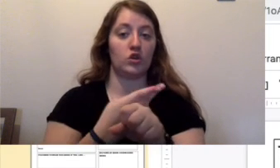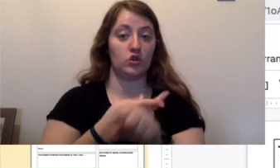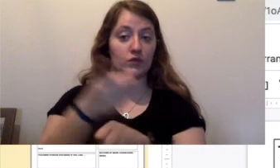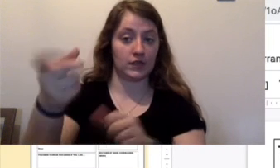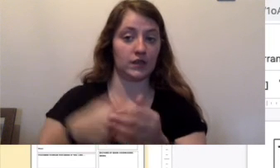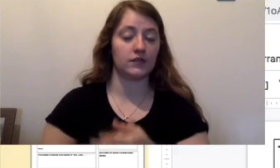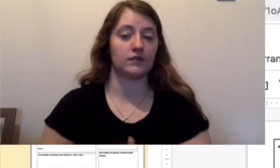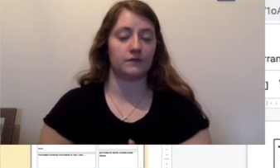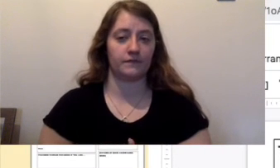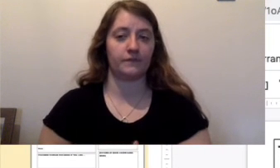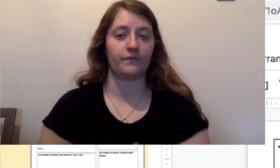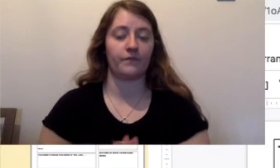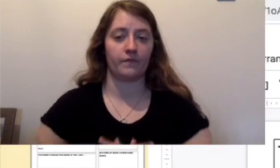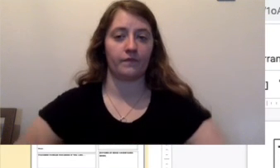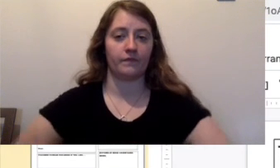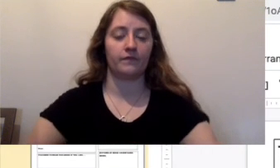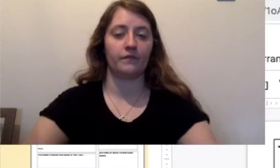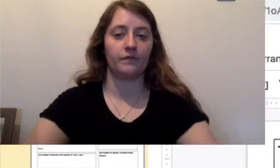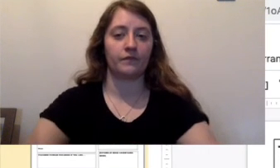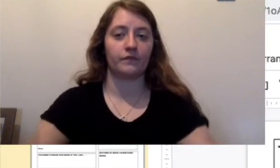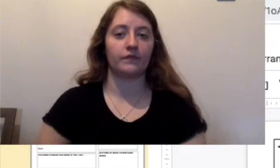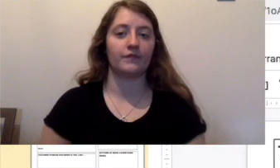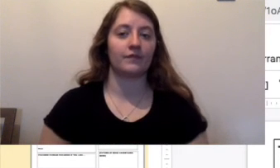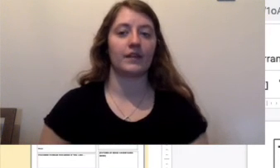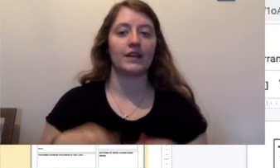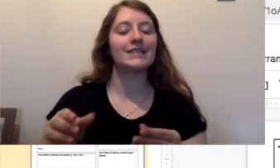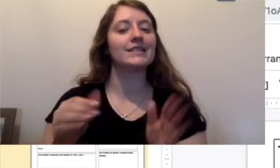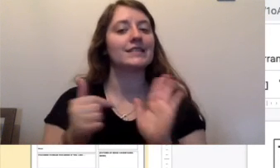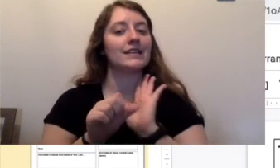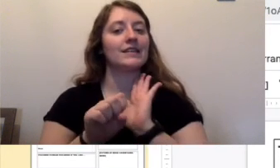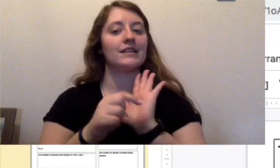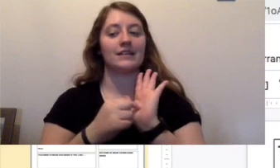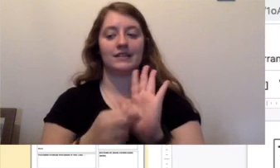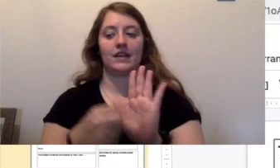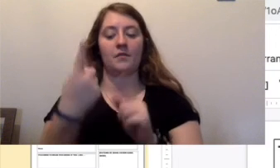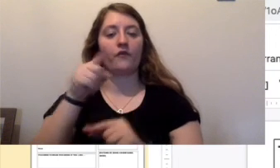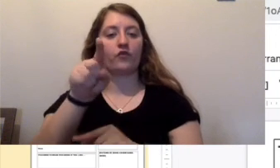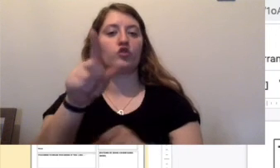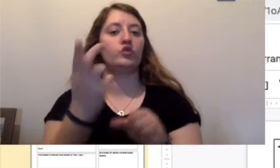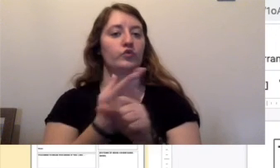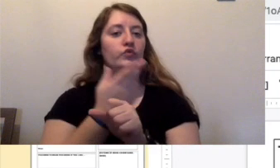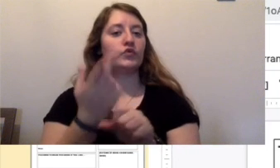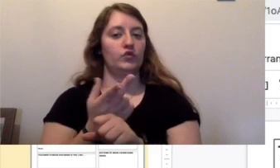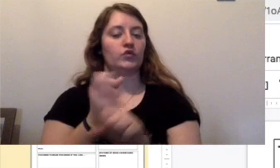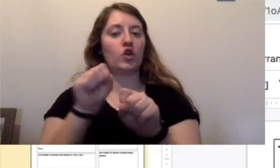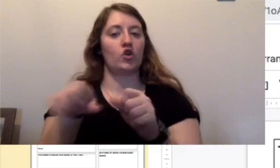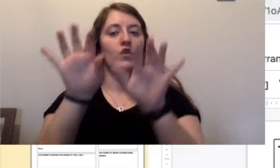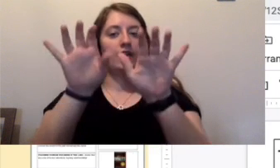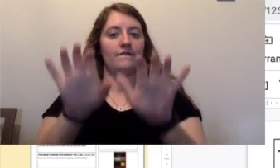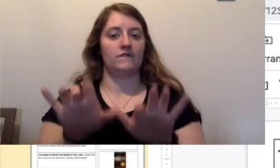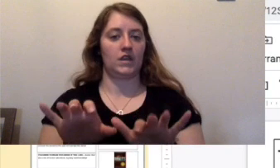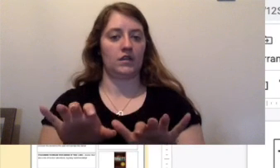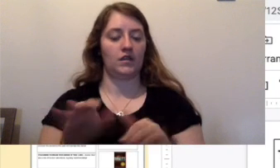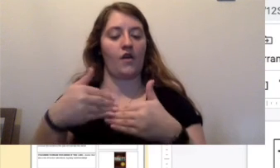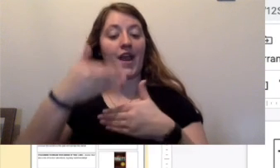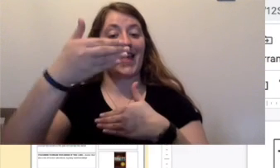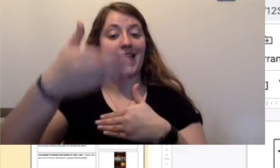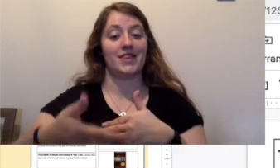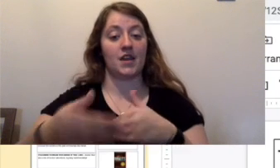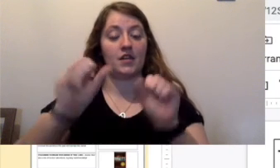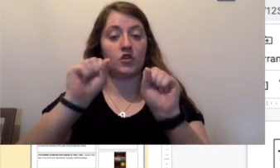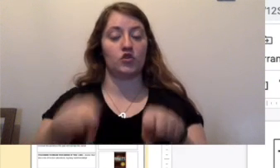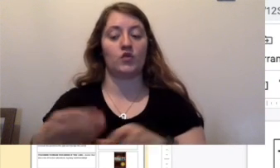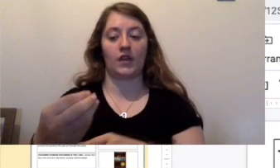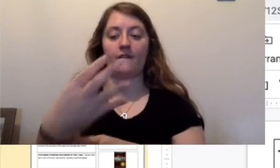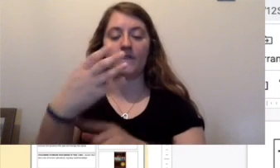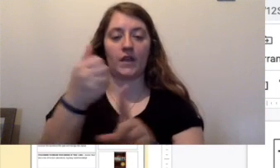Google slide, as an example for you to go by. You can fill it out, and then you'll be able to film yourself doing a